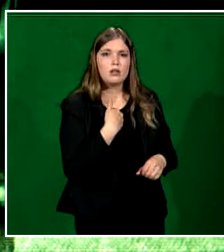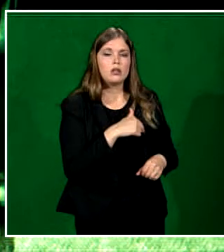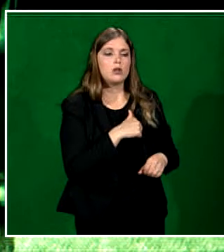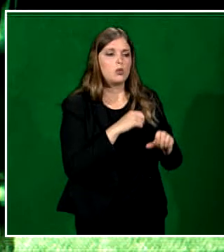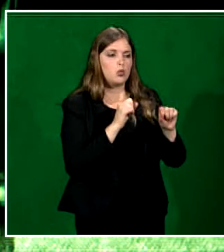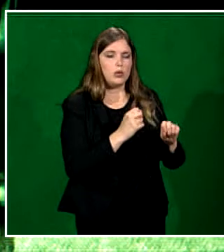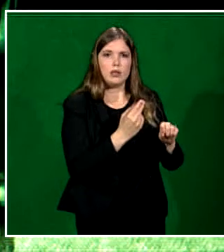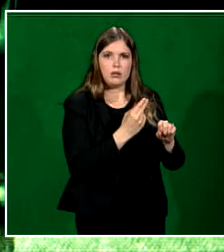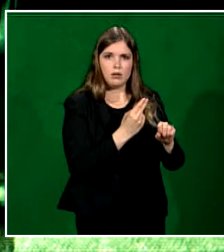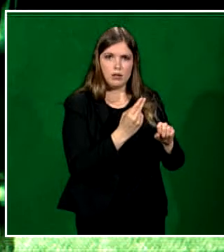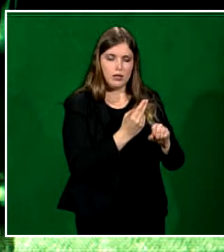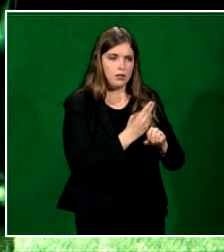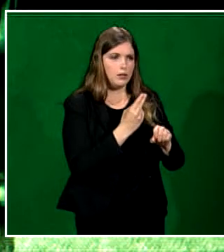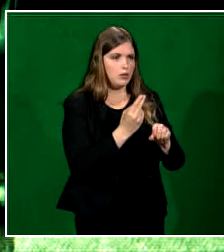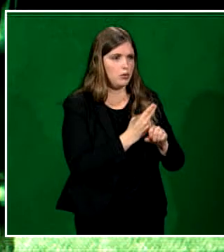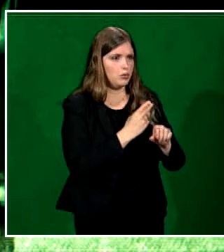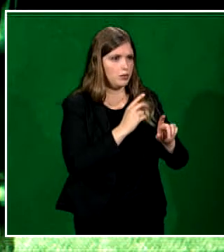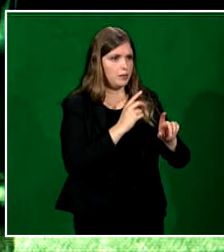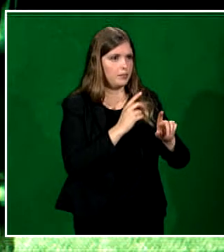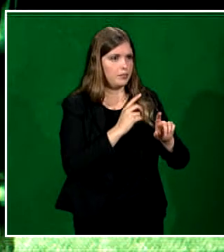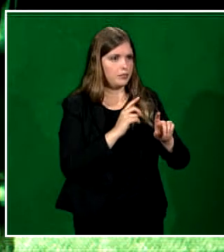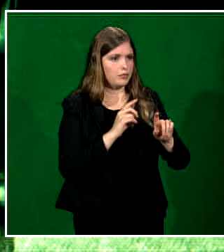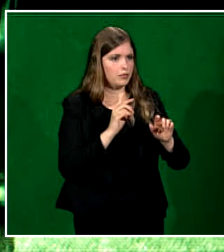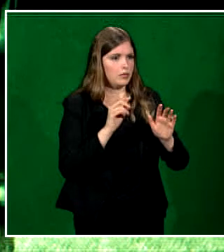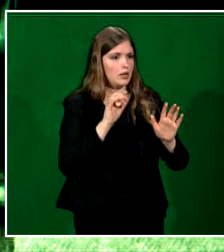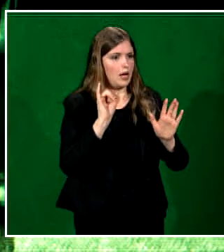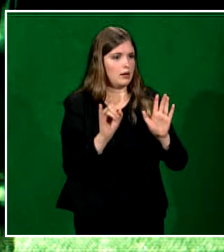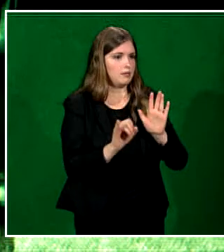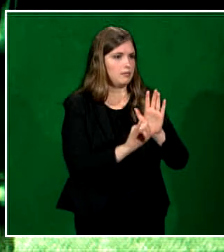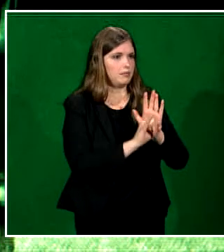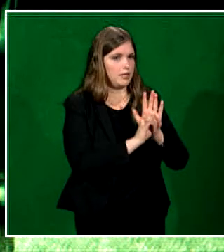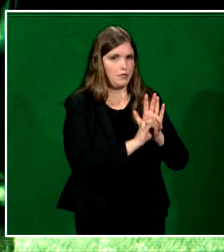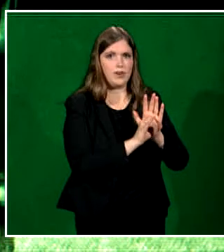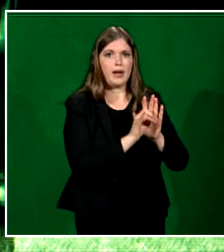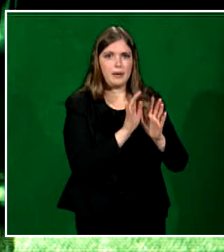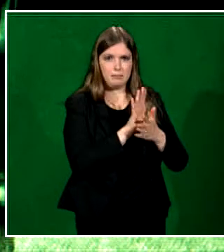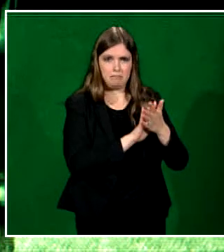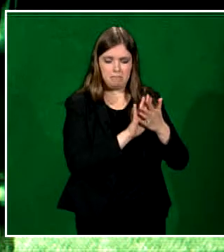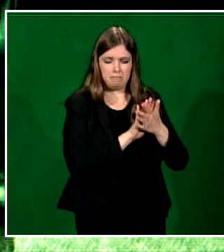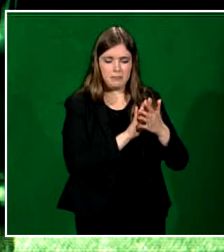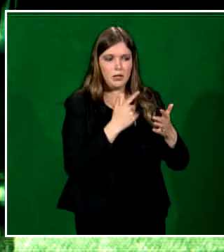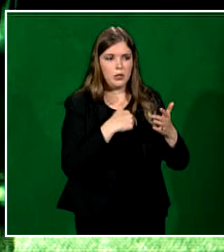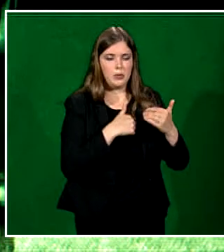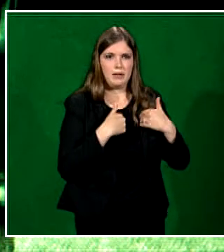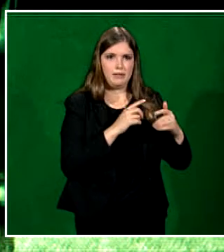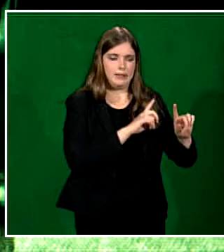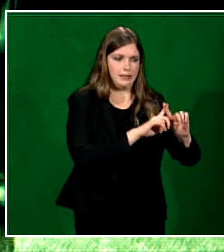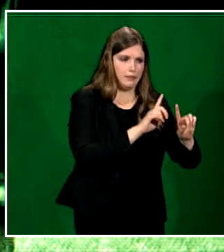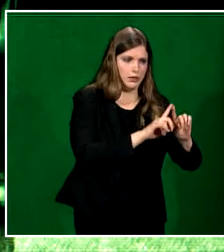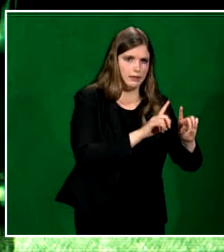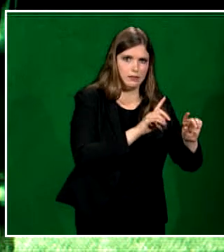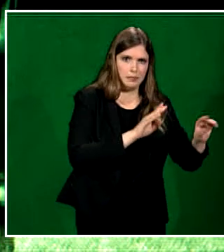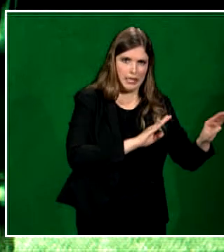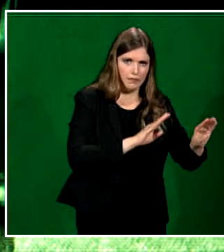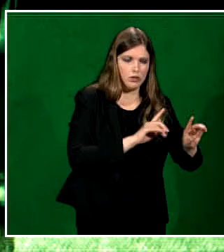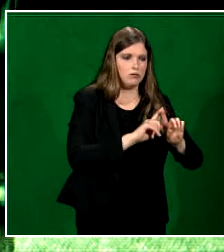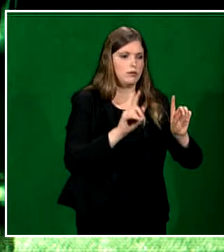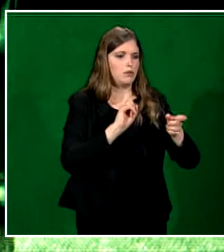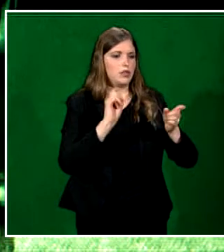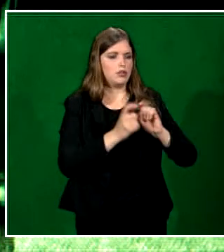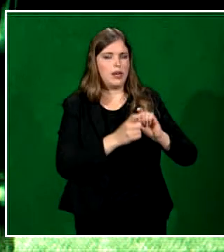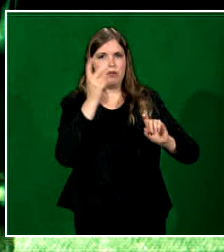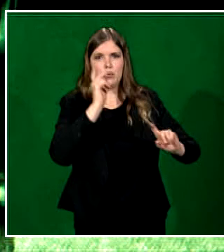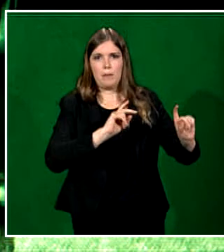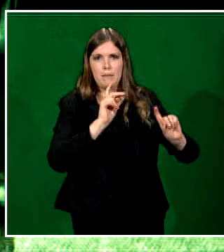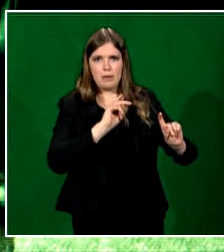to evaluate earlier. Just that will definitely need a different behavior change from people to adopt this cutlery, which